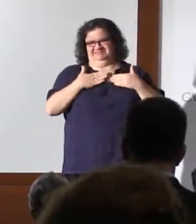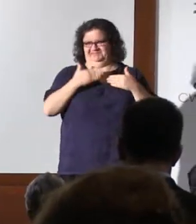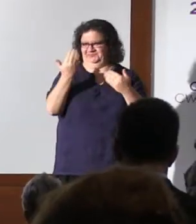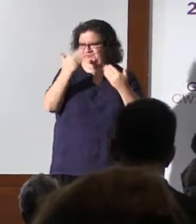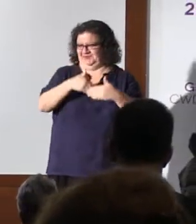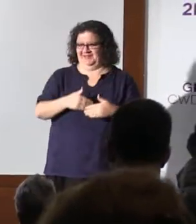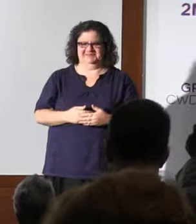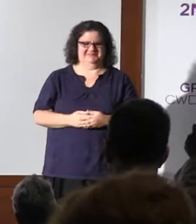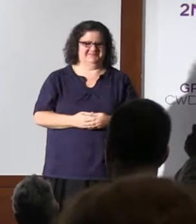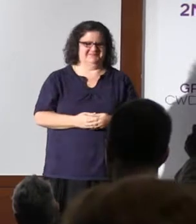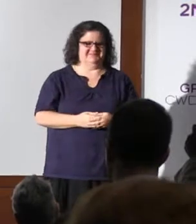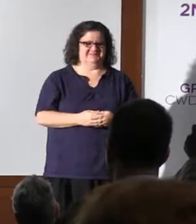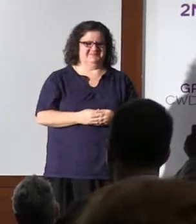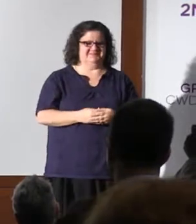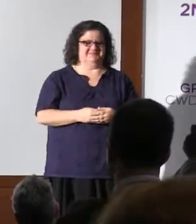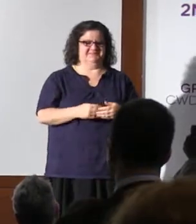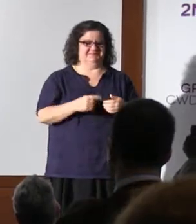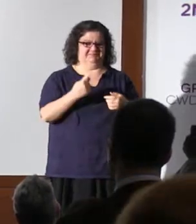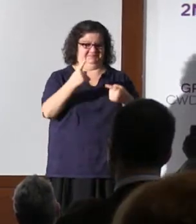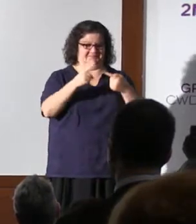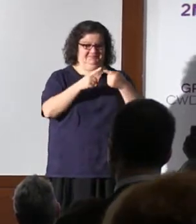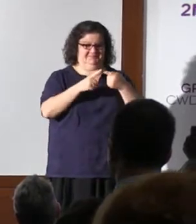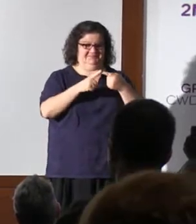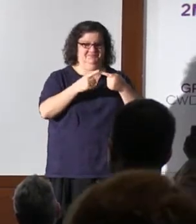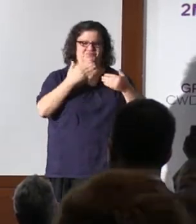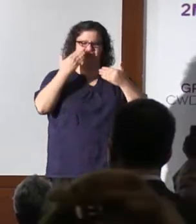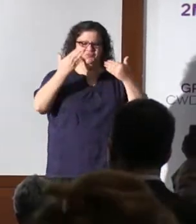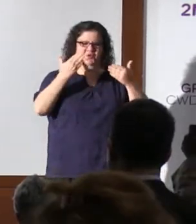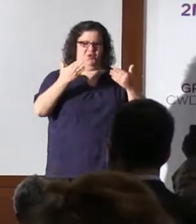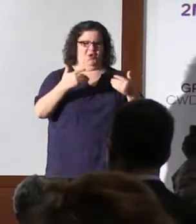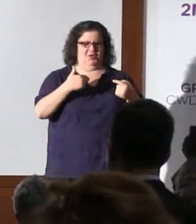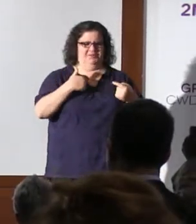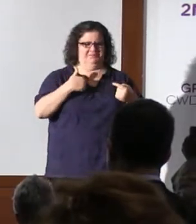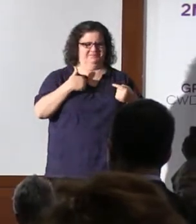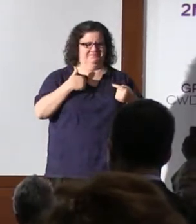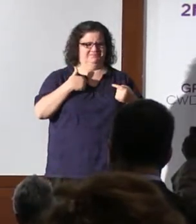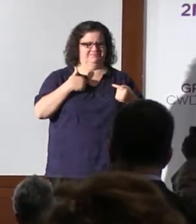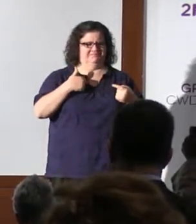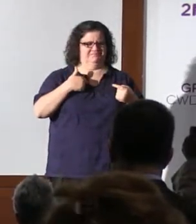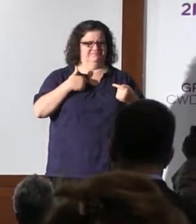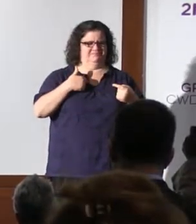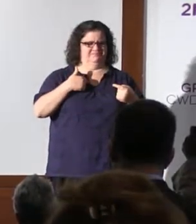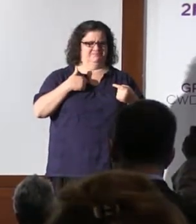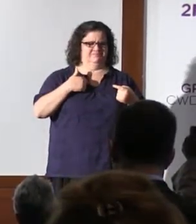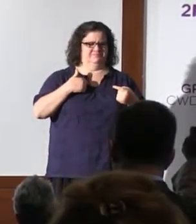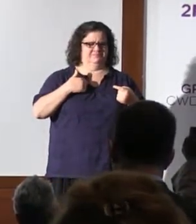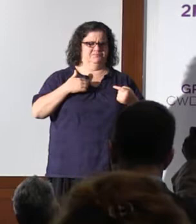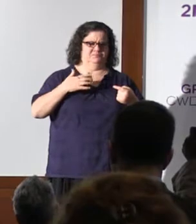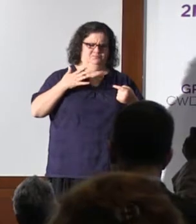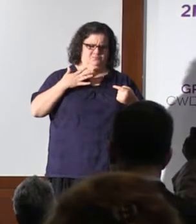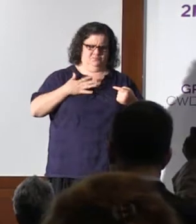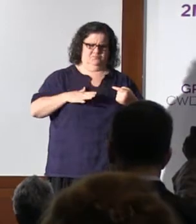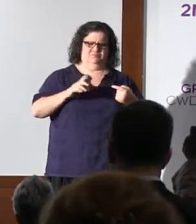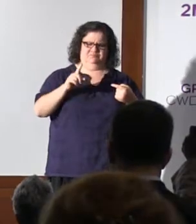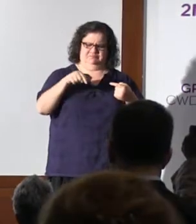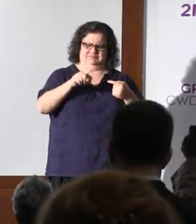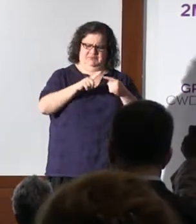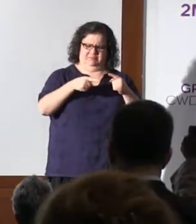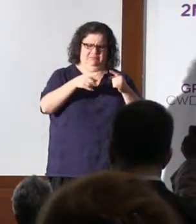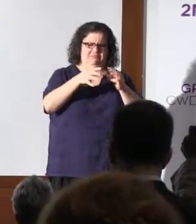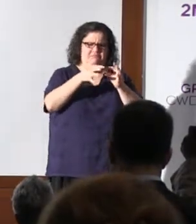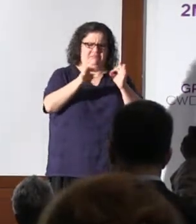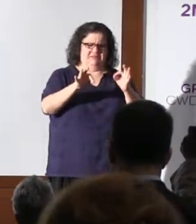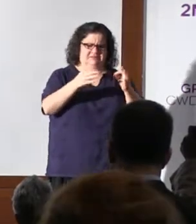that I've always wanted to tell myself this, and along with trying to tell other people. And